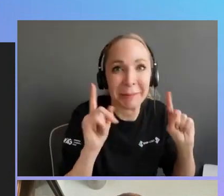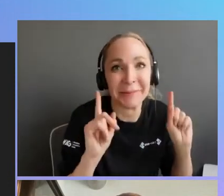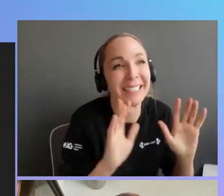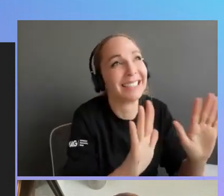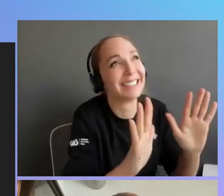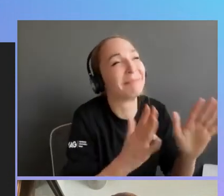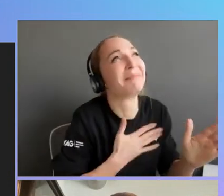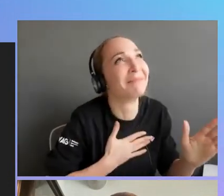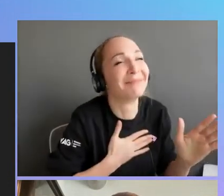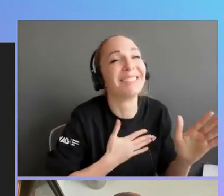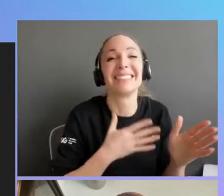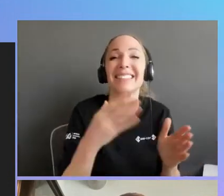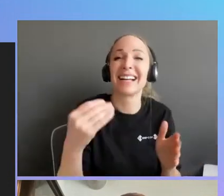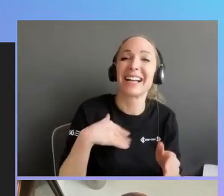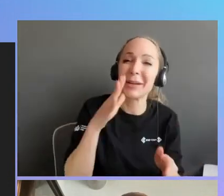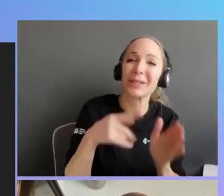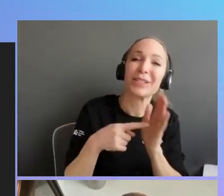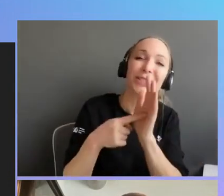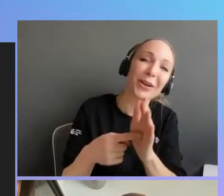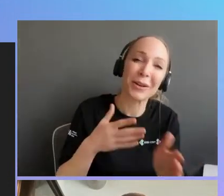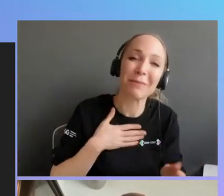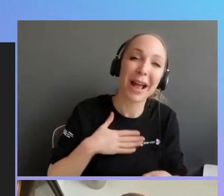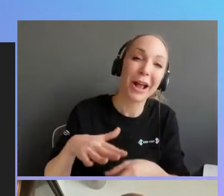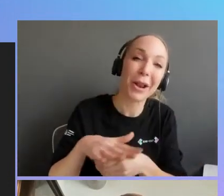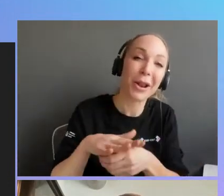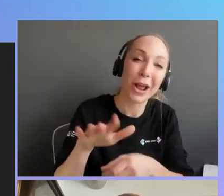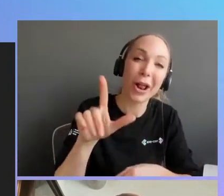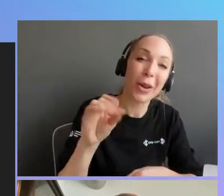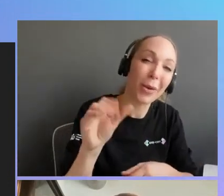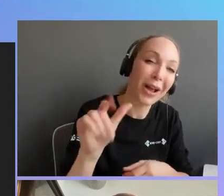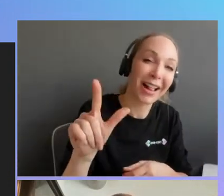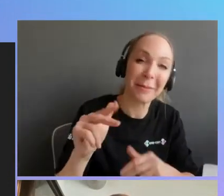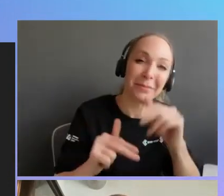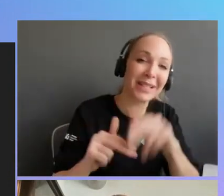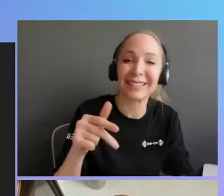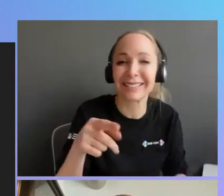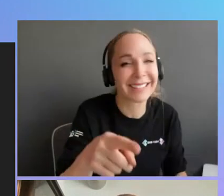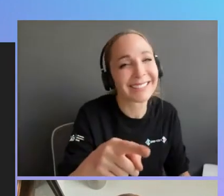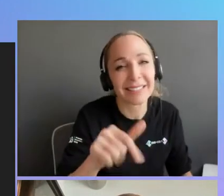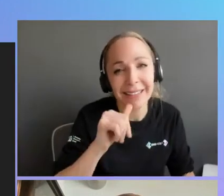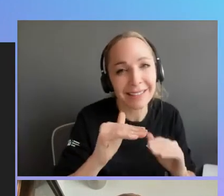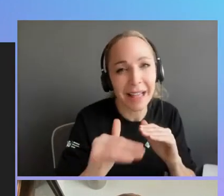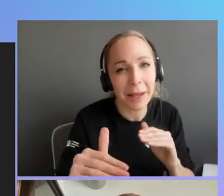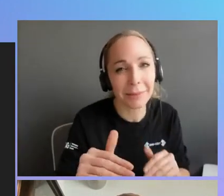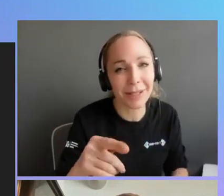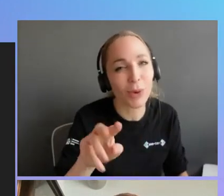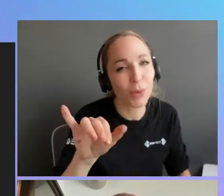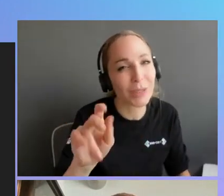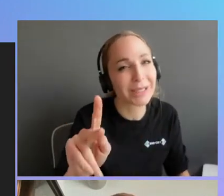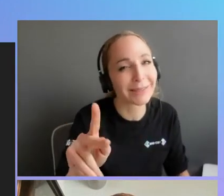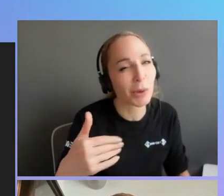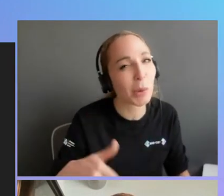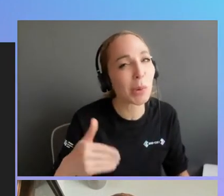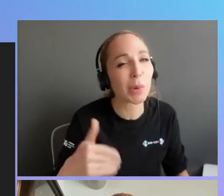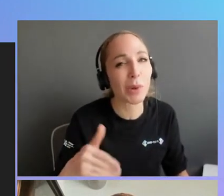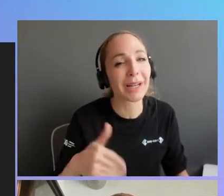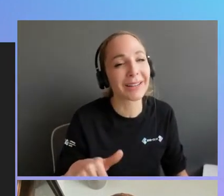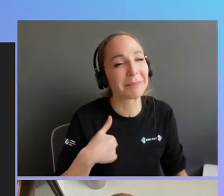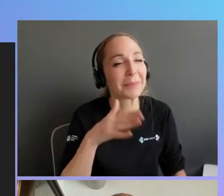build of the extension. Super unstable, super risky, but let's try it. Let's see what we can do. So I want to introduce you all today to a new feature